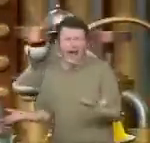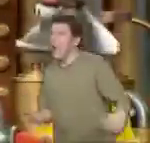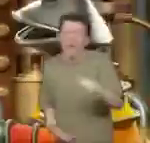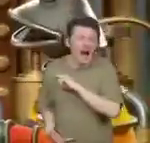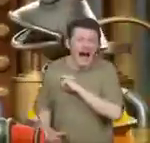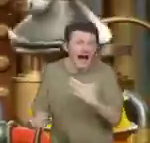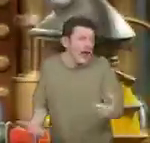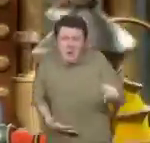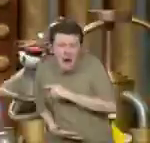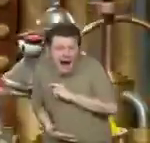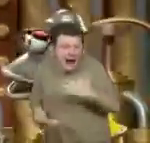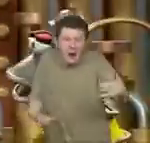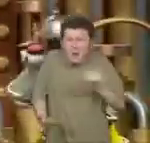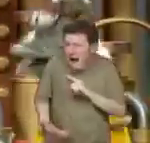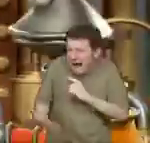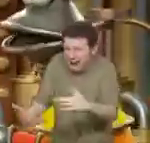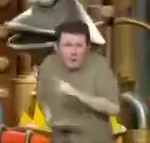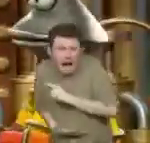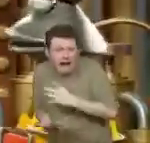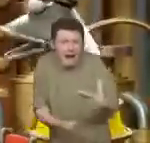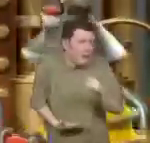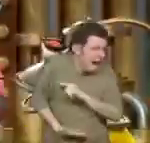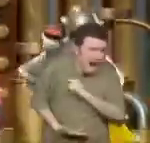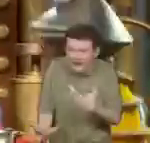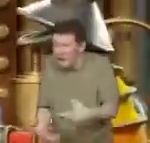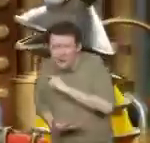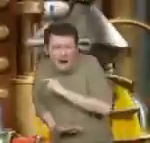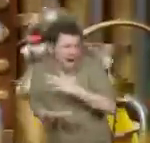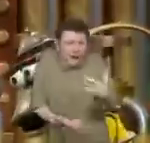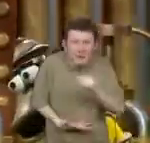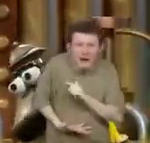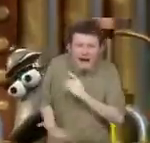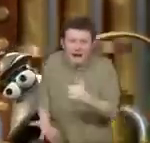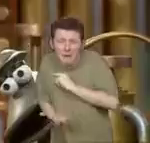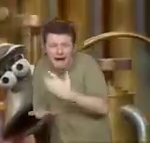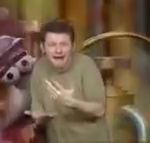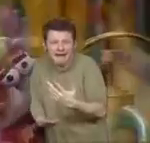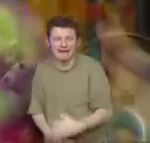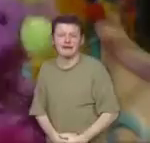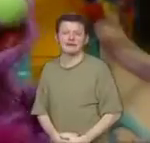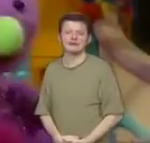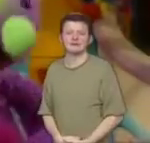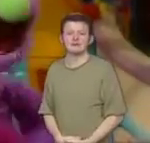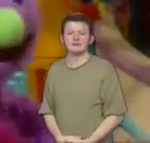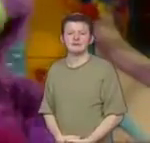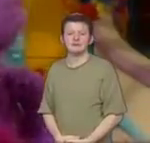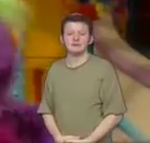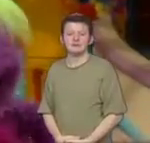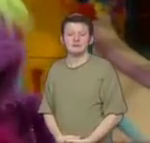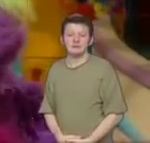Why? Why? Why? Why? Why? Why? Why? Why? Who would have